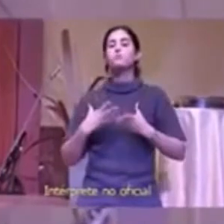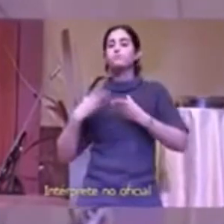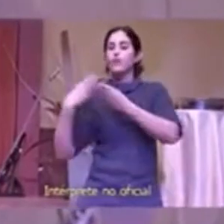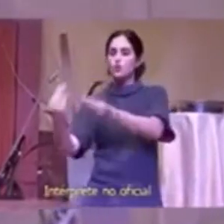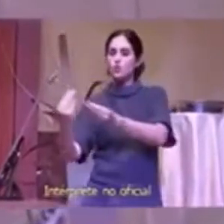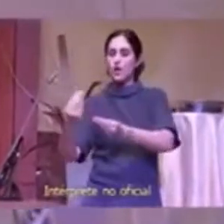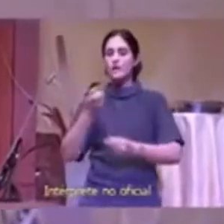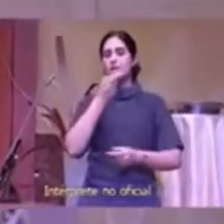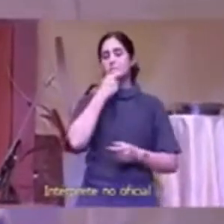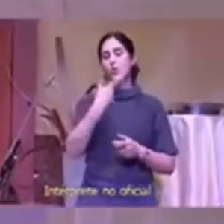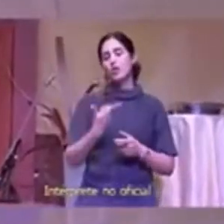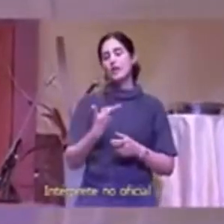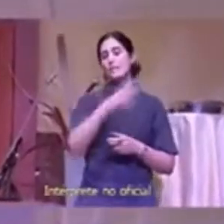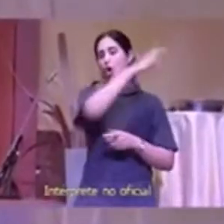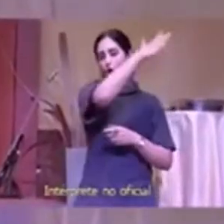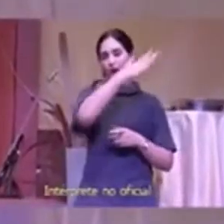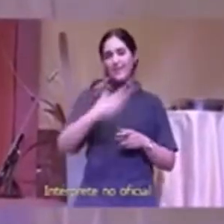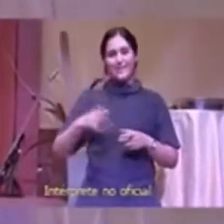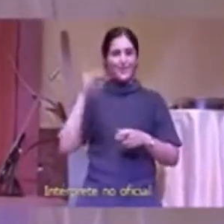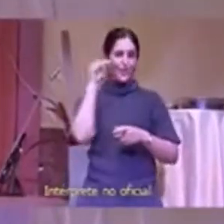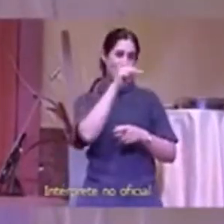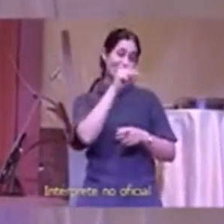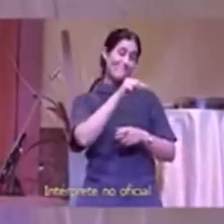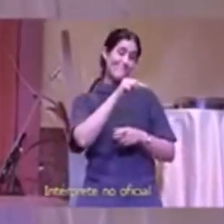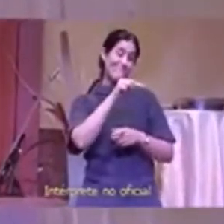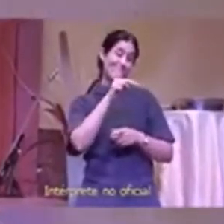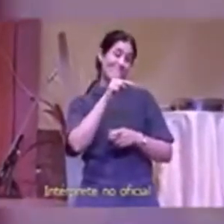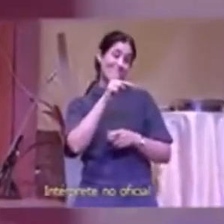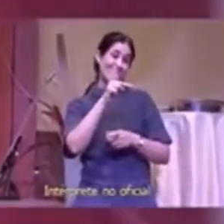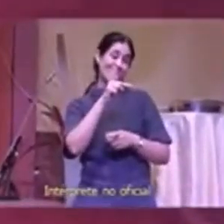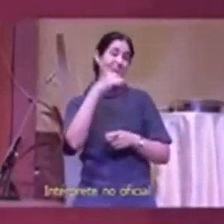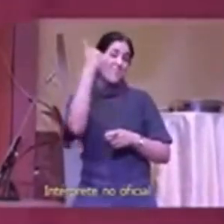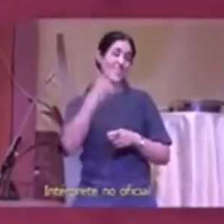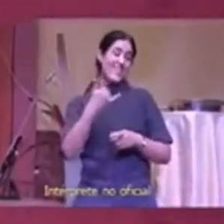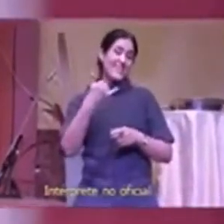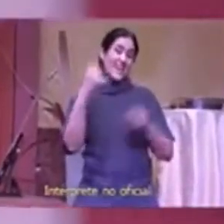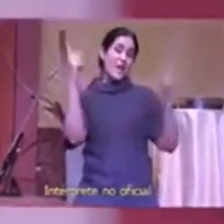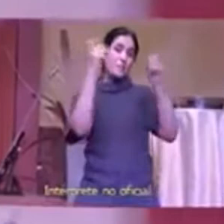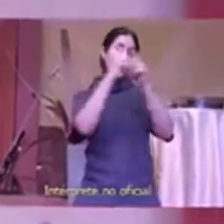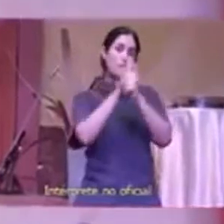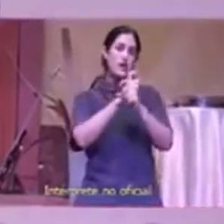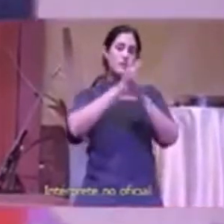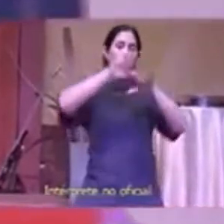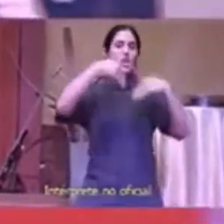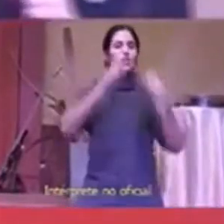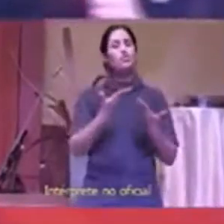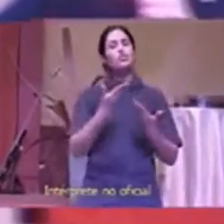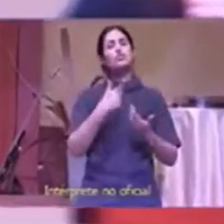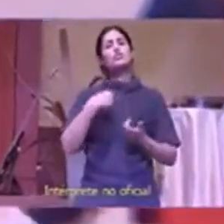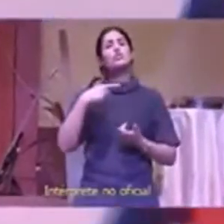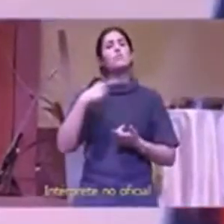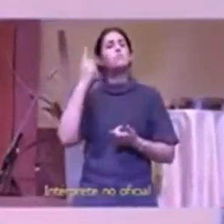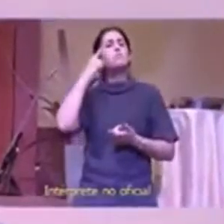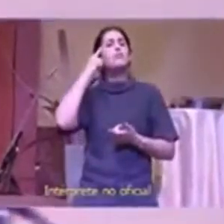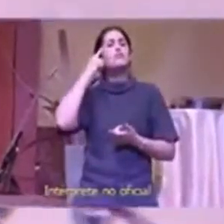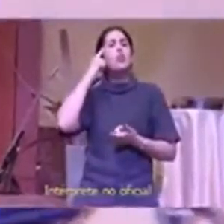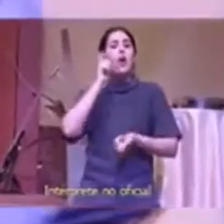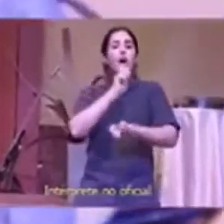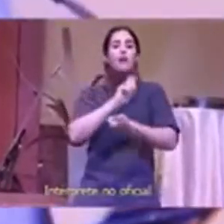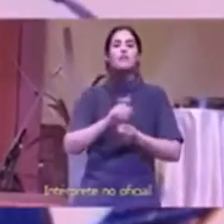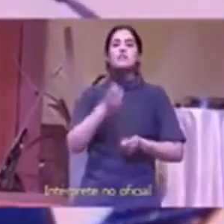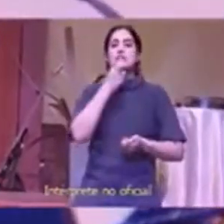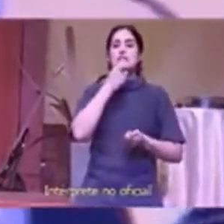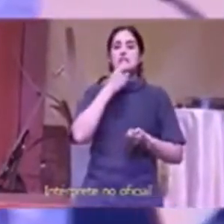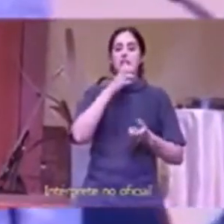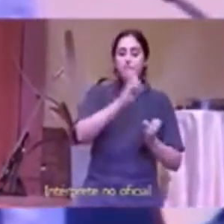the river is the problem, si el río es el problema, let's go up river. ¿Por qué no vamos acá? And let's